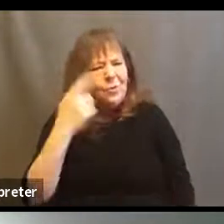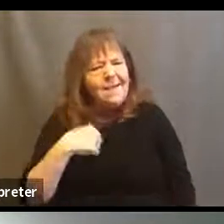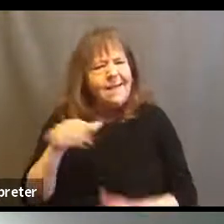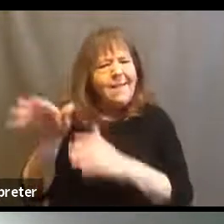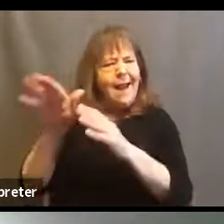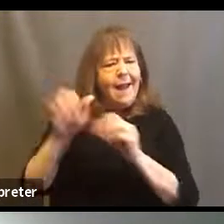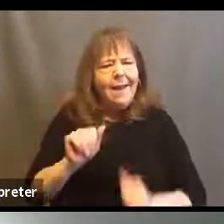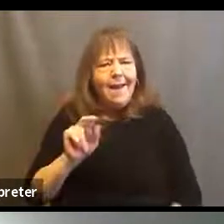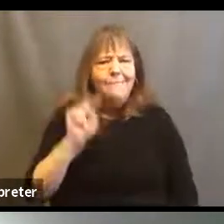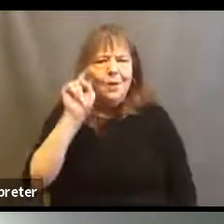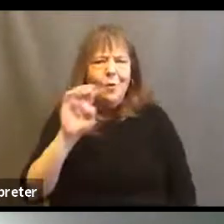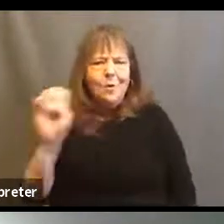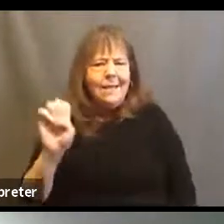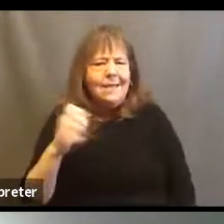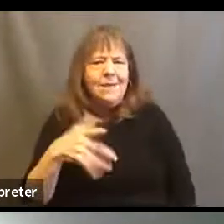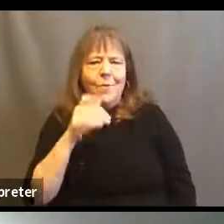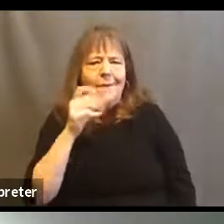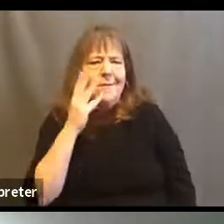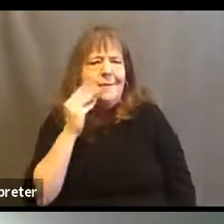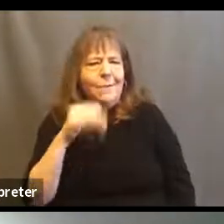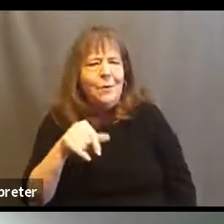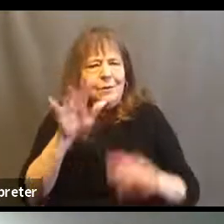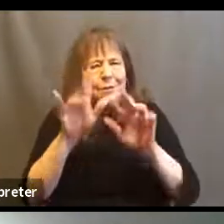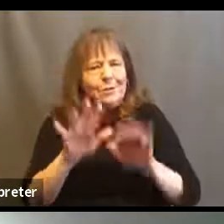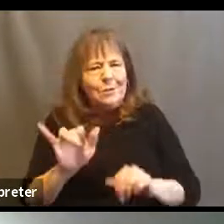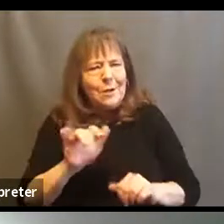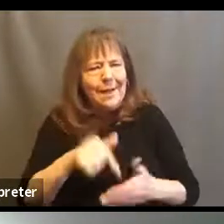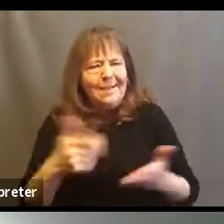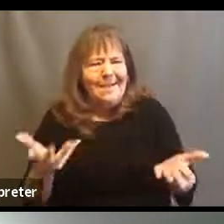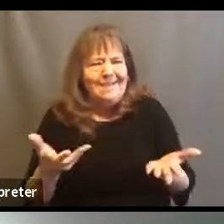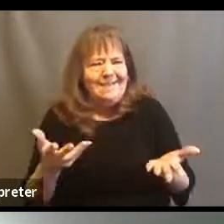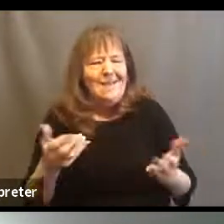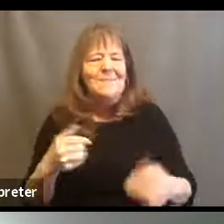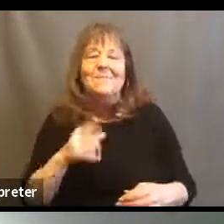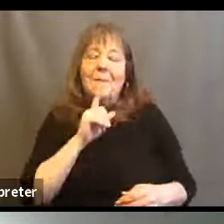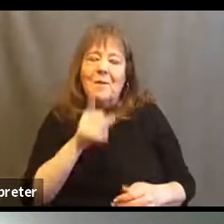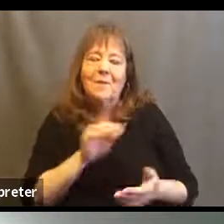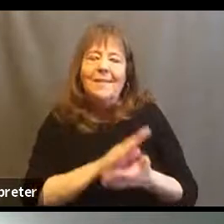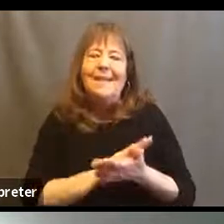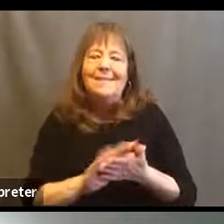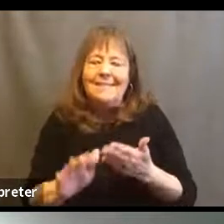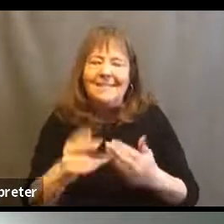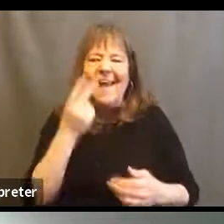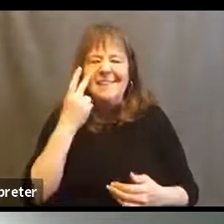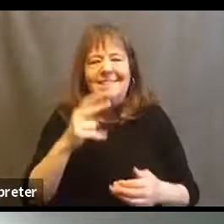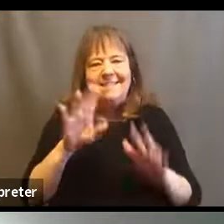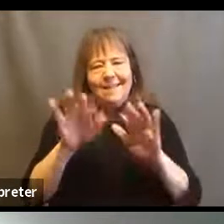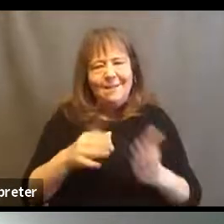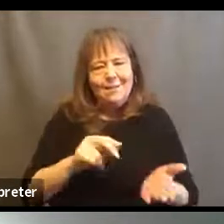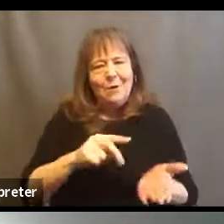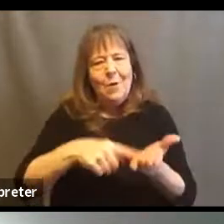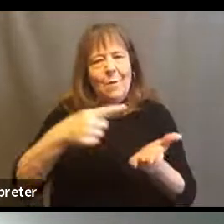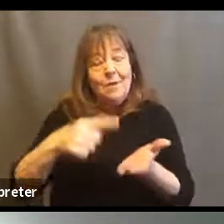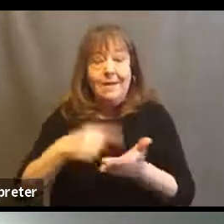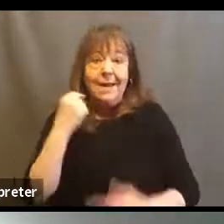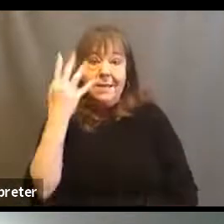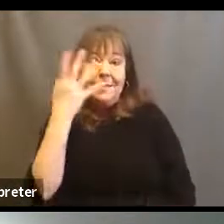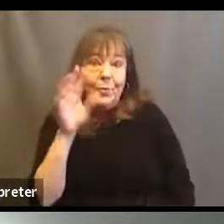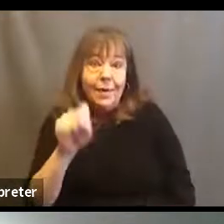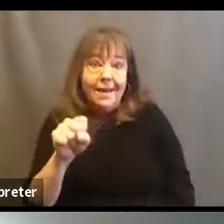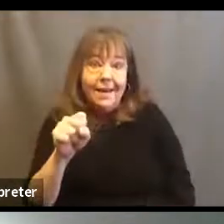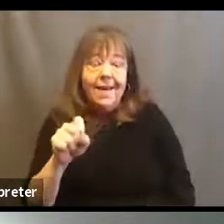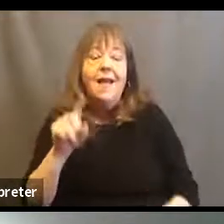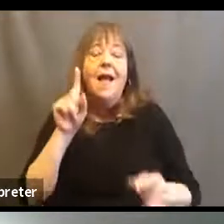so we didn't have snow like this on a regular basis. But it's nice to see every now and then. It is pretty until you have to pick up the